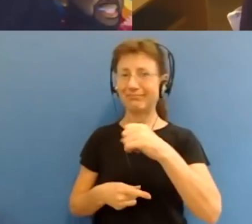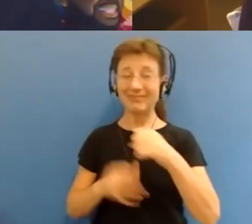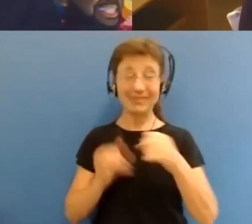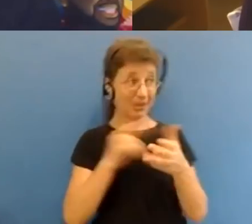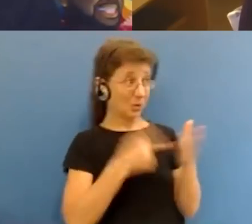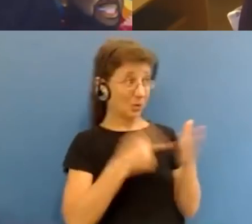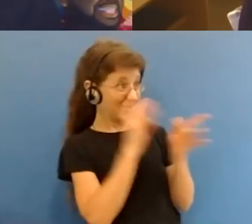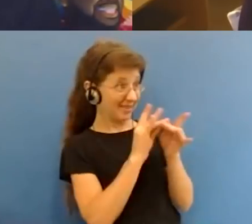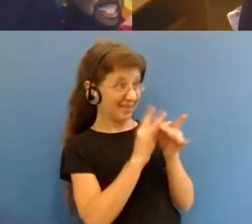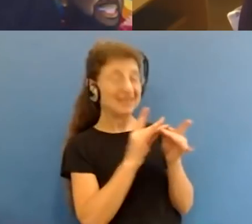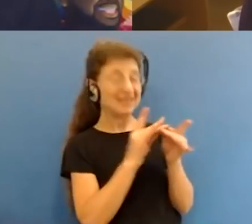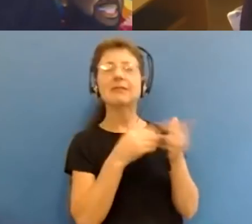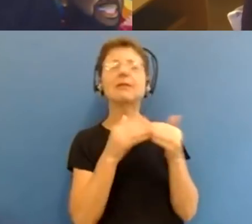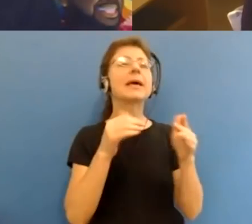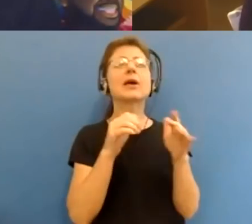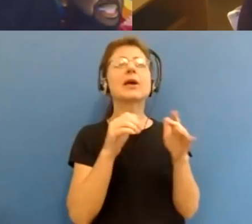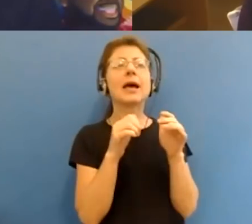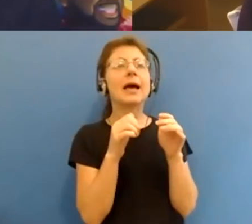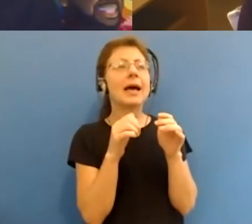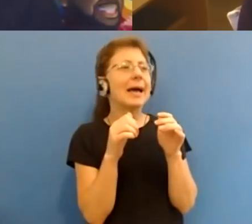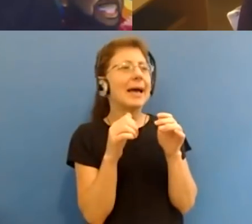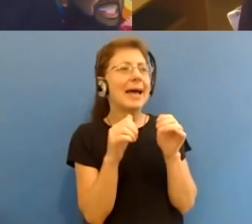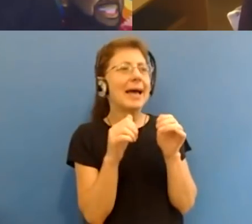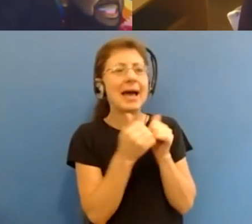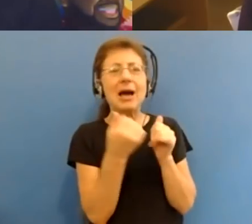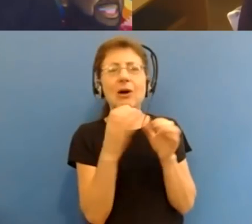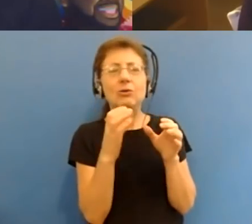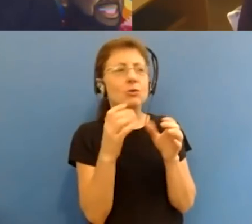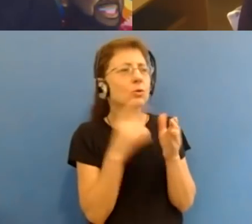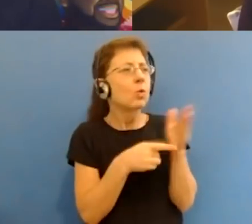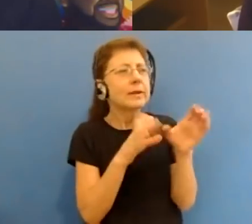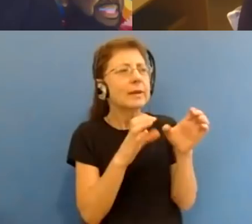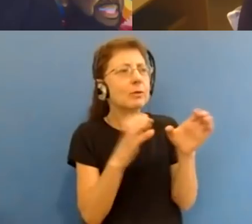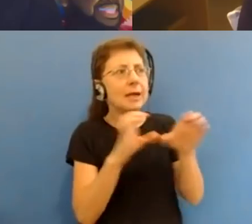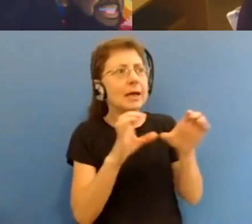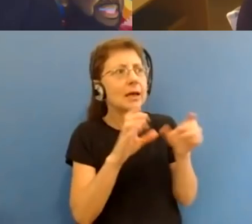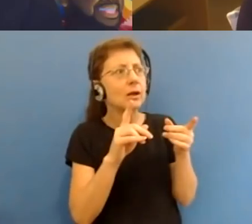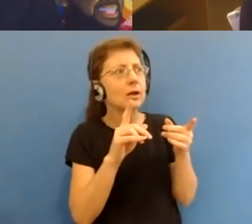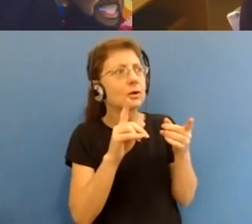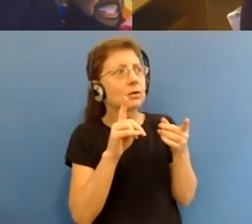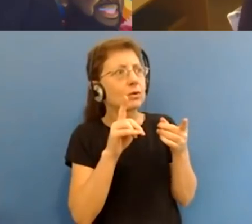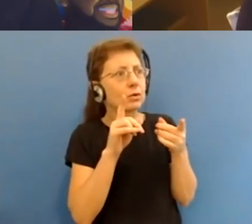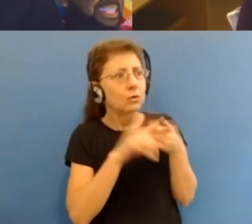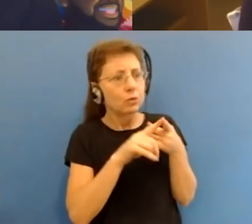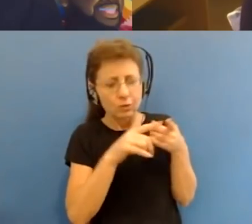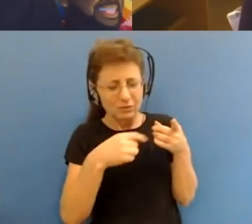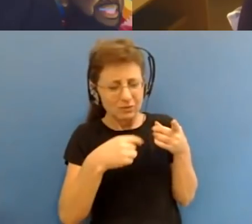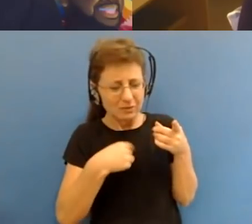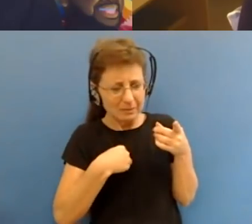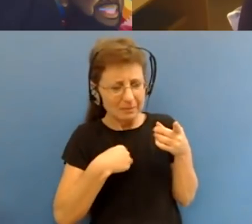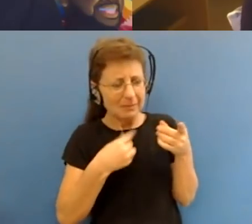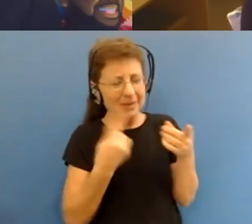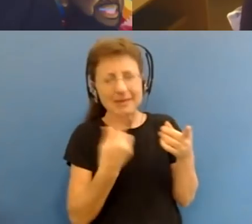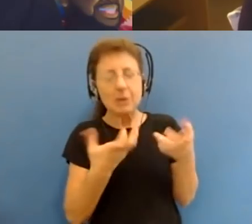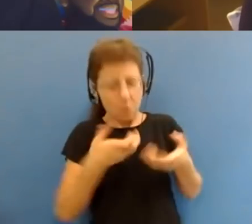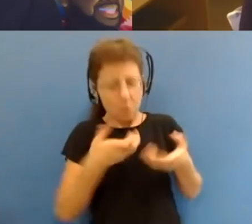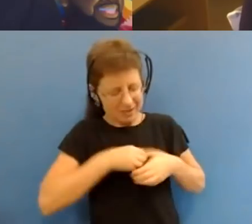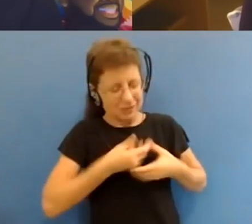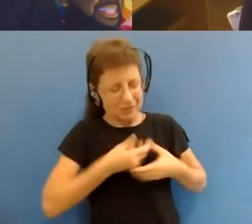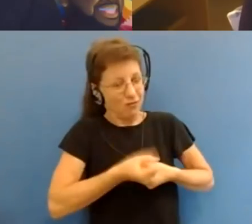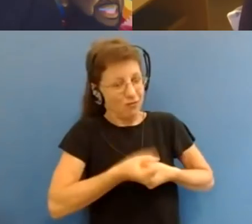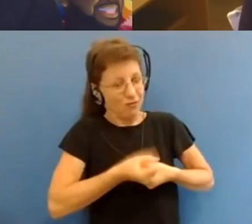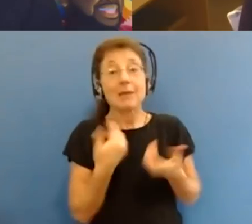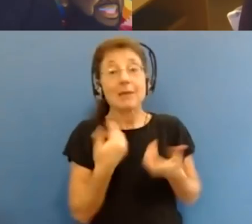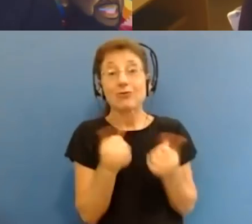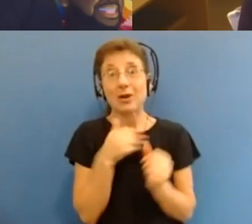no matter how I'm treating you, something in you wants to trust that you know, I'm trying my best, or there's some goodness